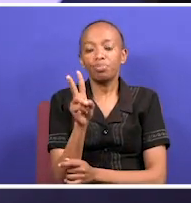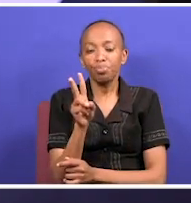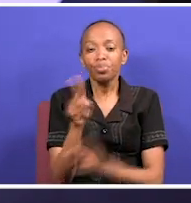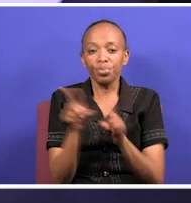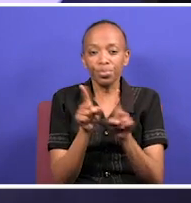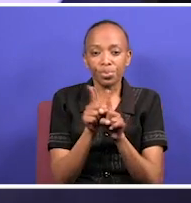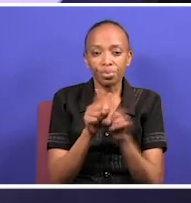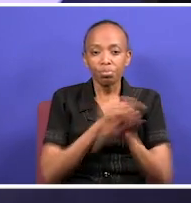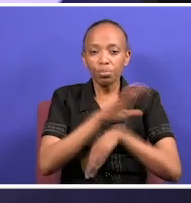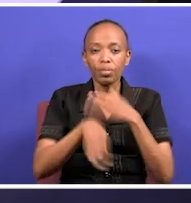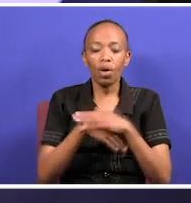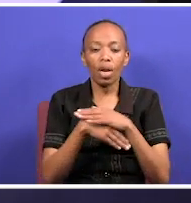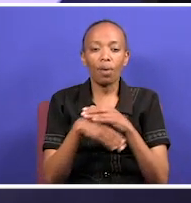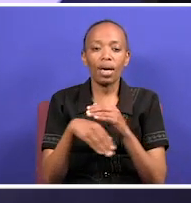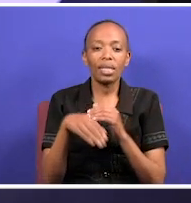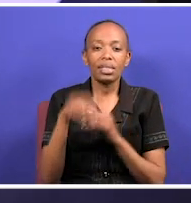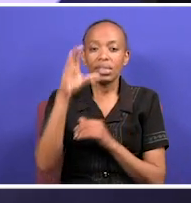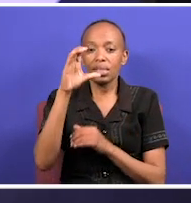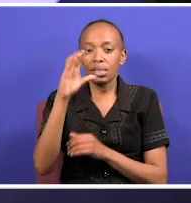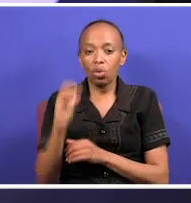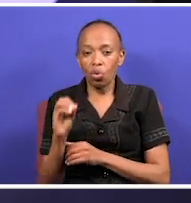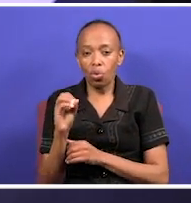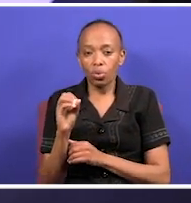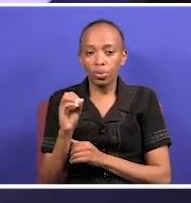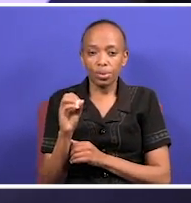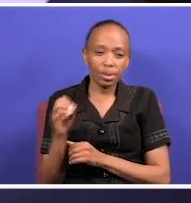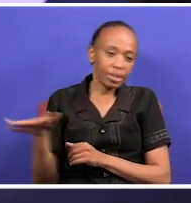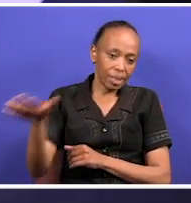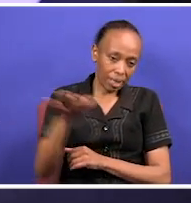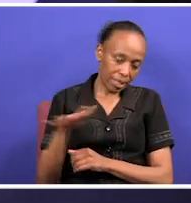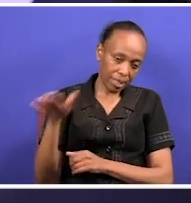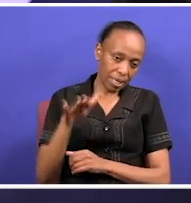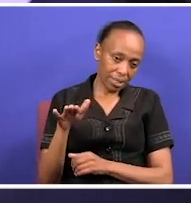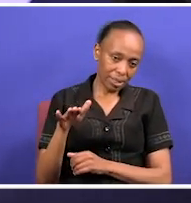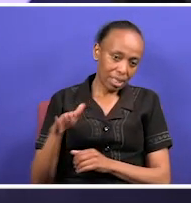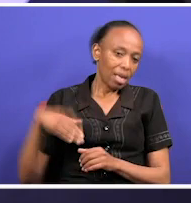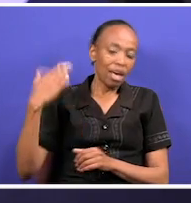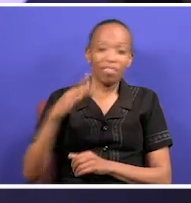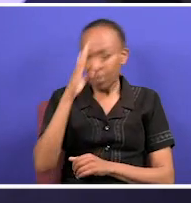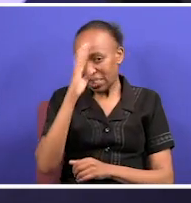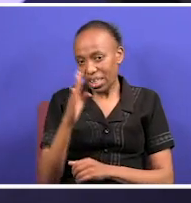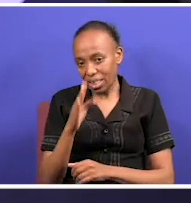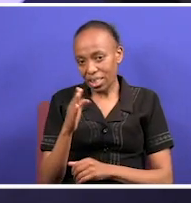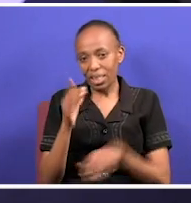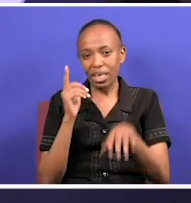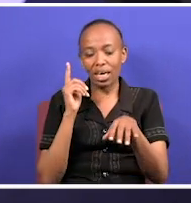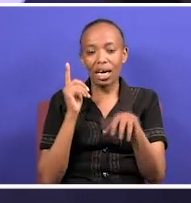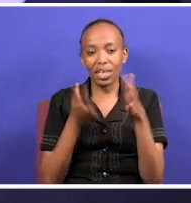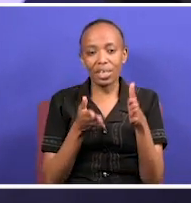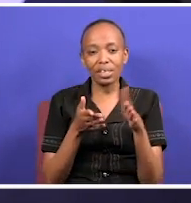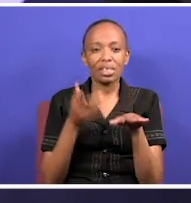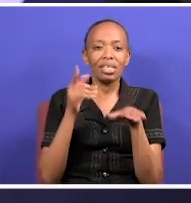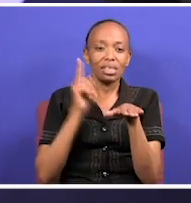and on all our CITAM Church online channels every Sunday at this